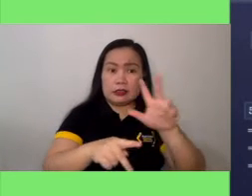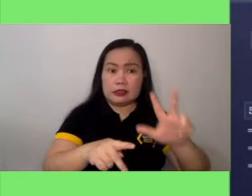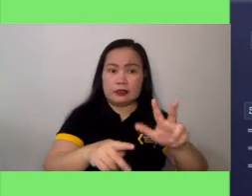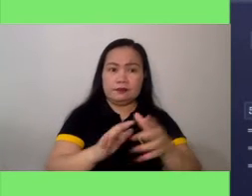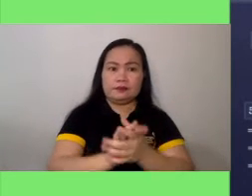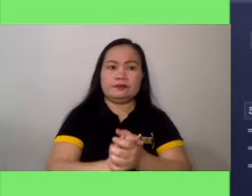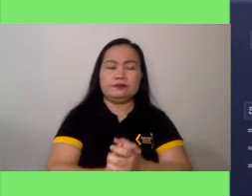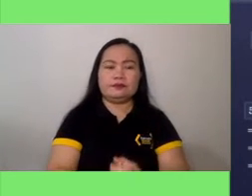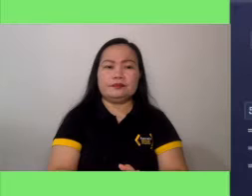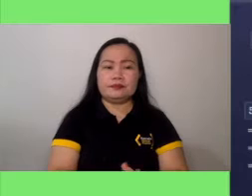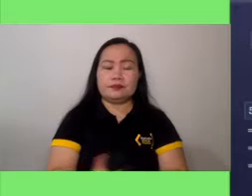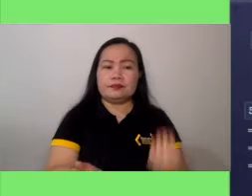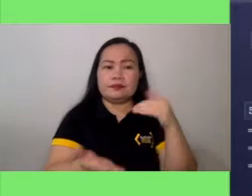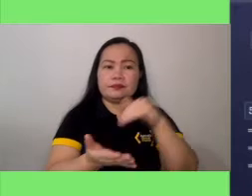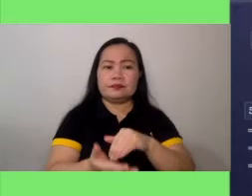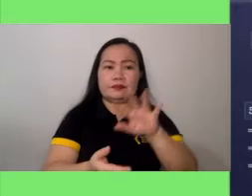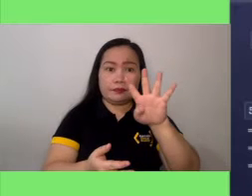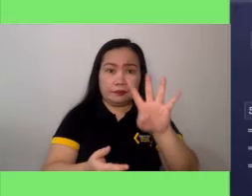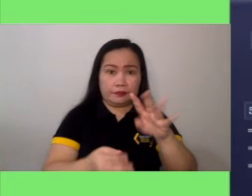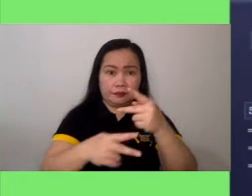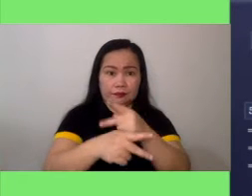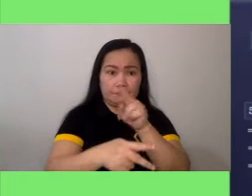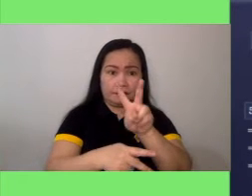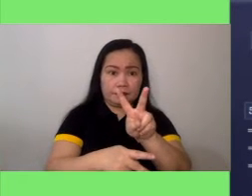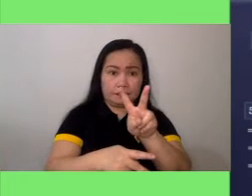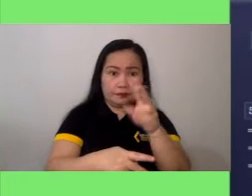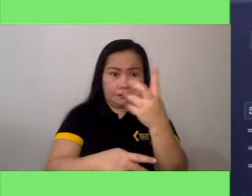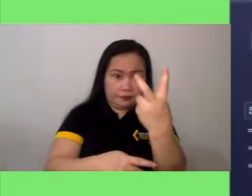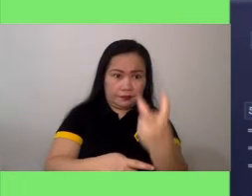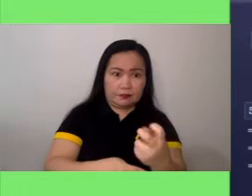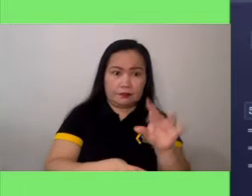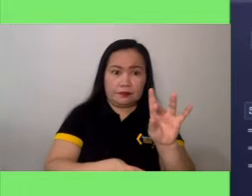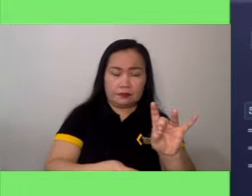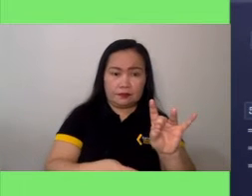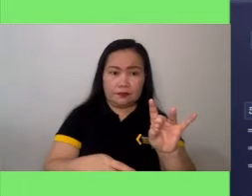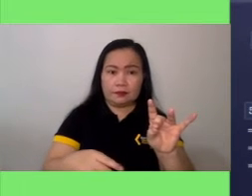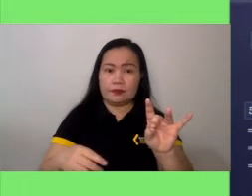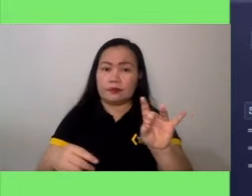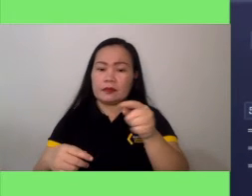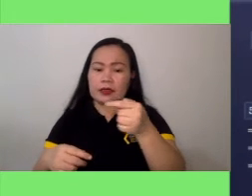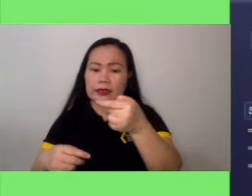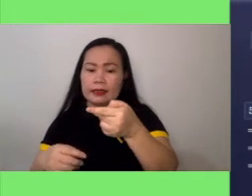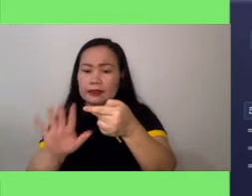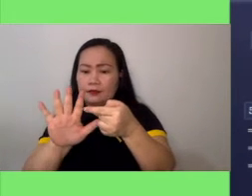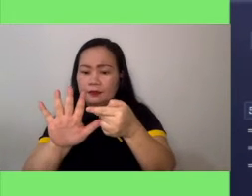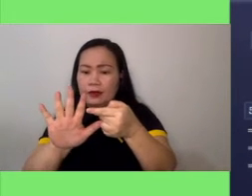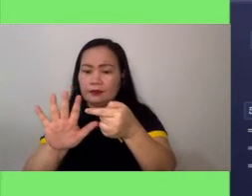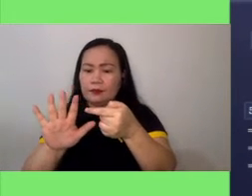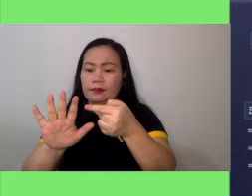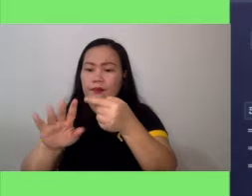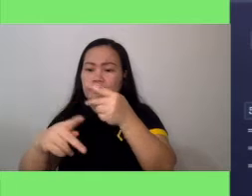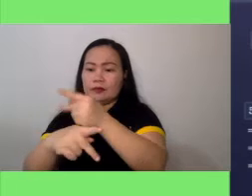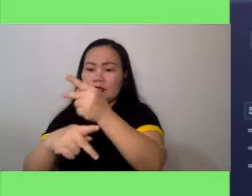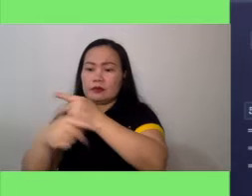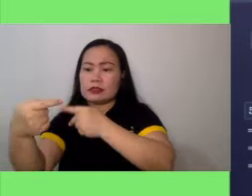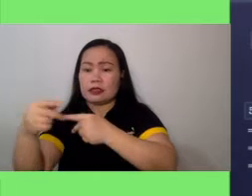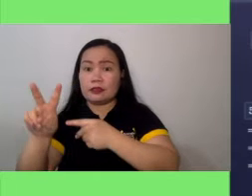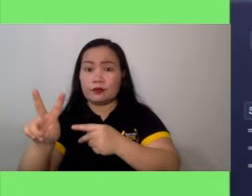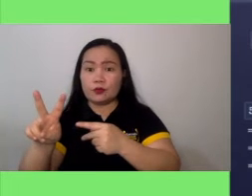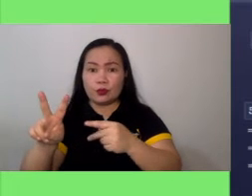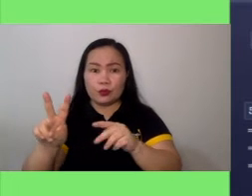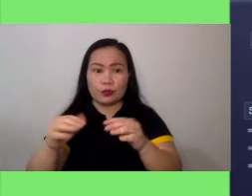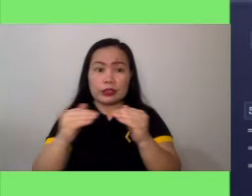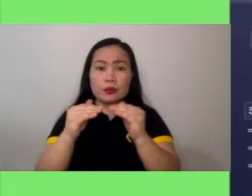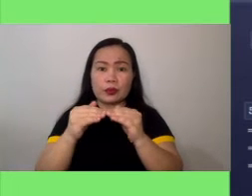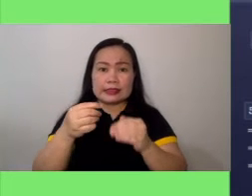siya. Okay, ulitin ko ha. So, 4 times 2, that is 8. Pwede pong diretso na, negative 5 times negative